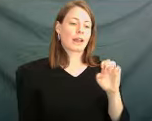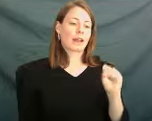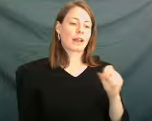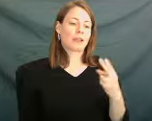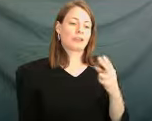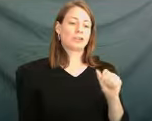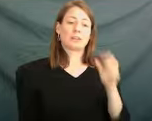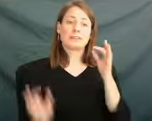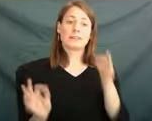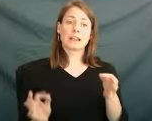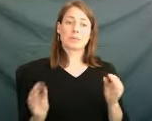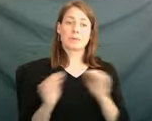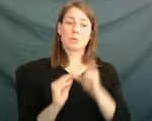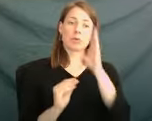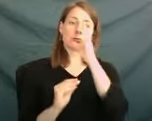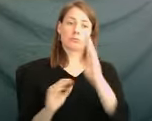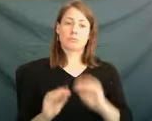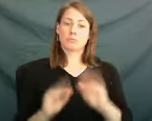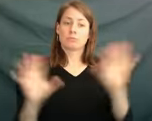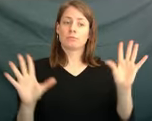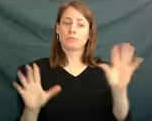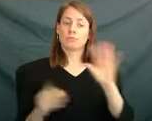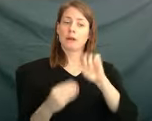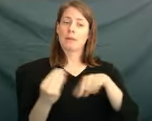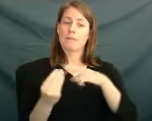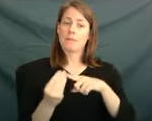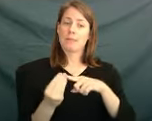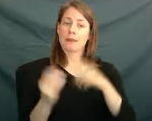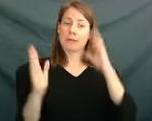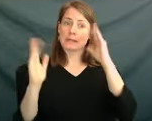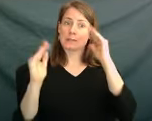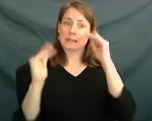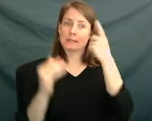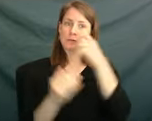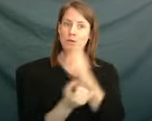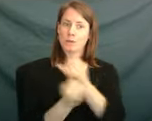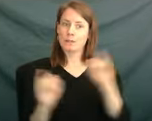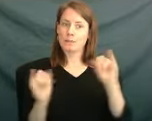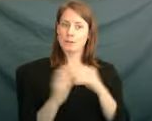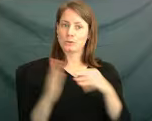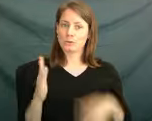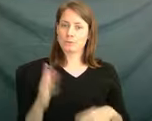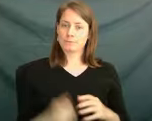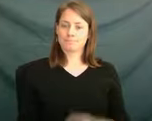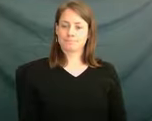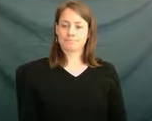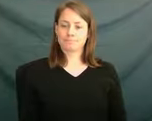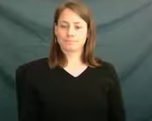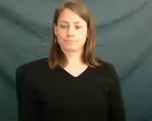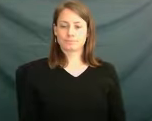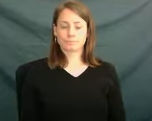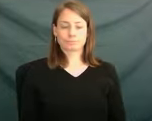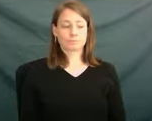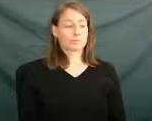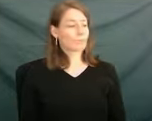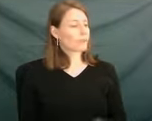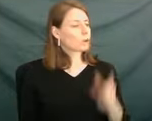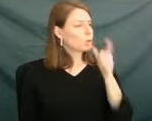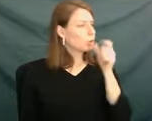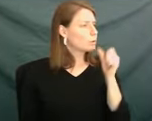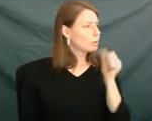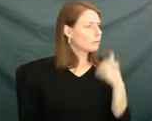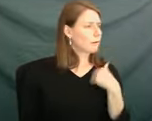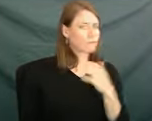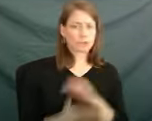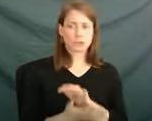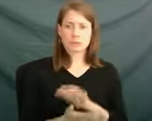Tables, because I left it from my previous lesson, you've got these sheets. Some of you haven't. Who hasn't got it? So the first one, for example, I